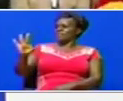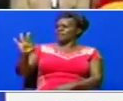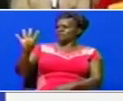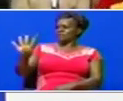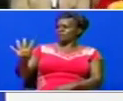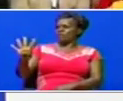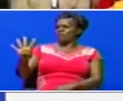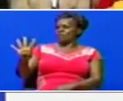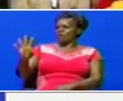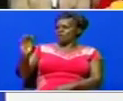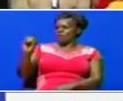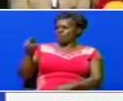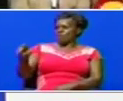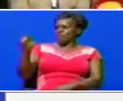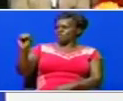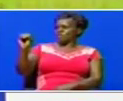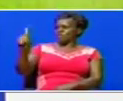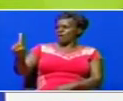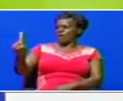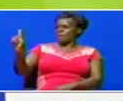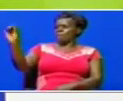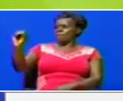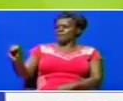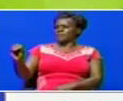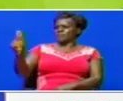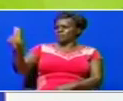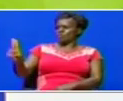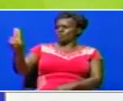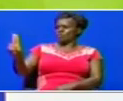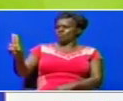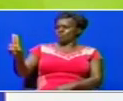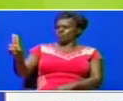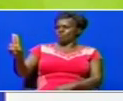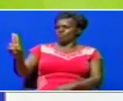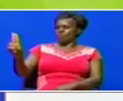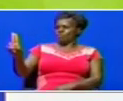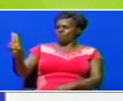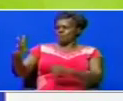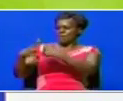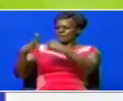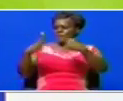334, representing 0.01%. Uhuru Kenyatta,